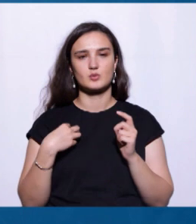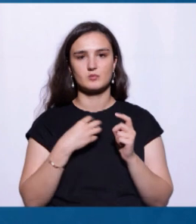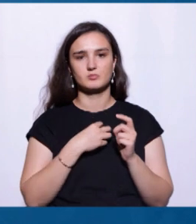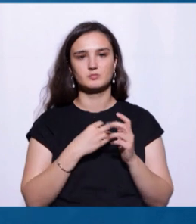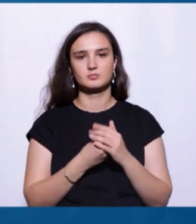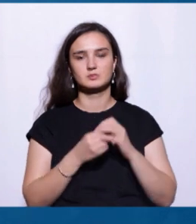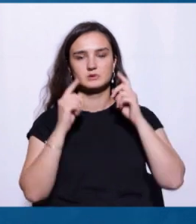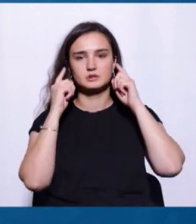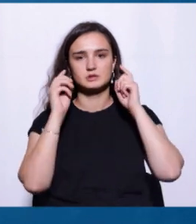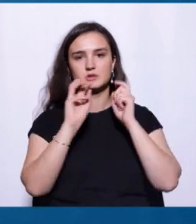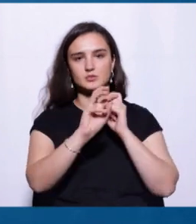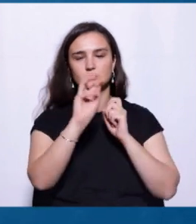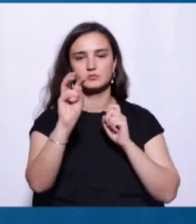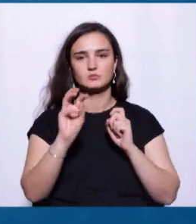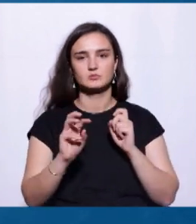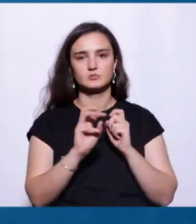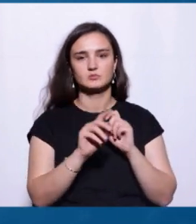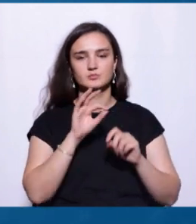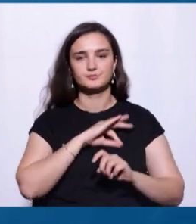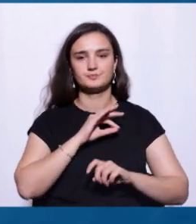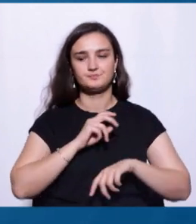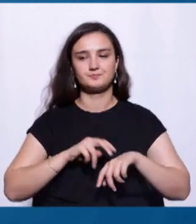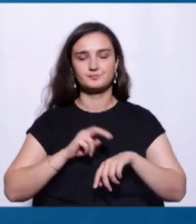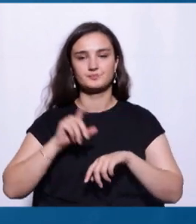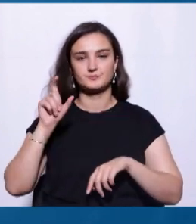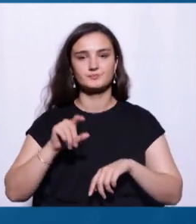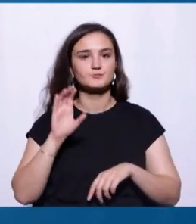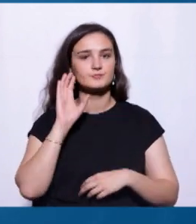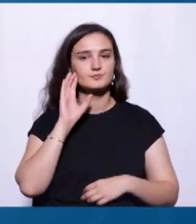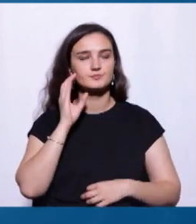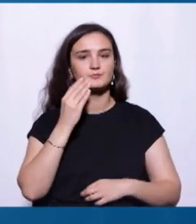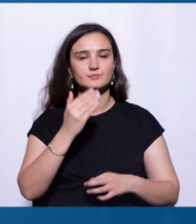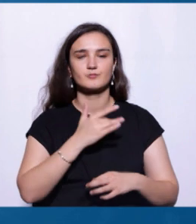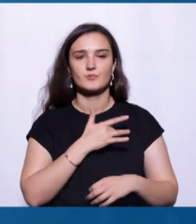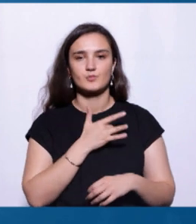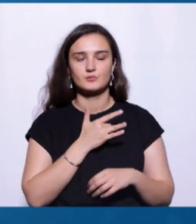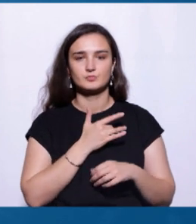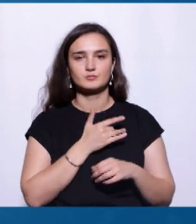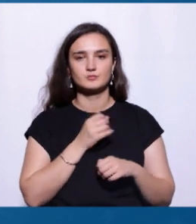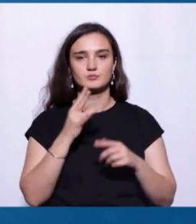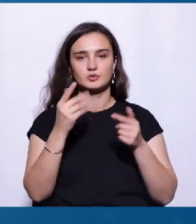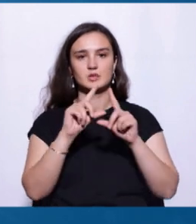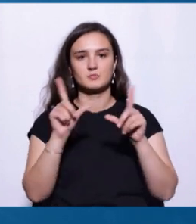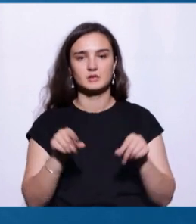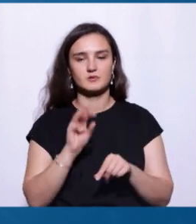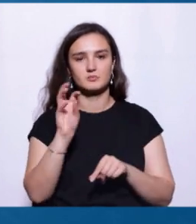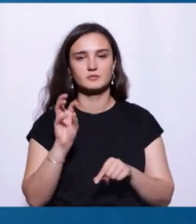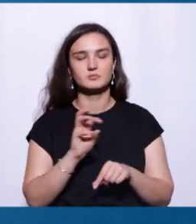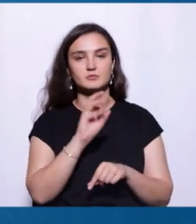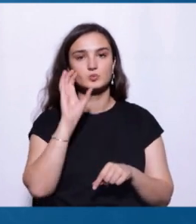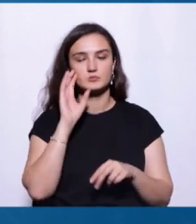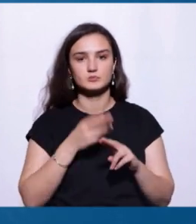A stethoscope is a device used by doctors to listen to your heart or your lungs.